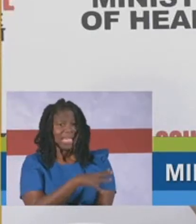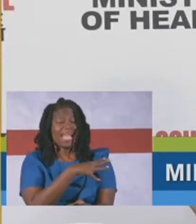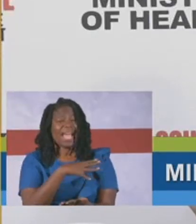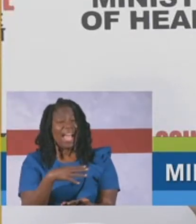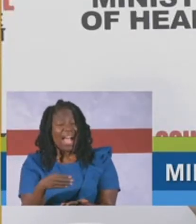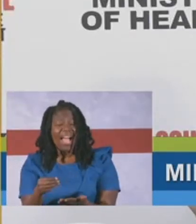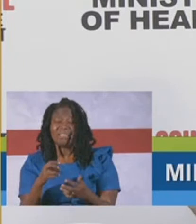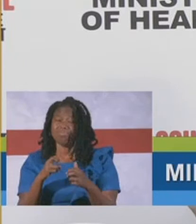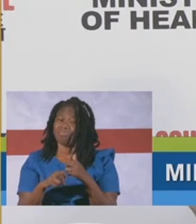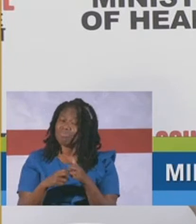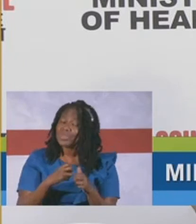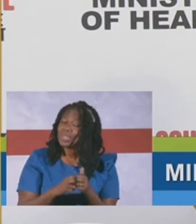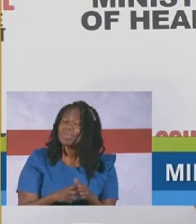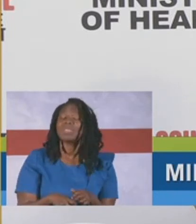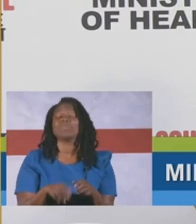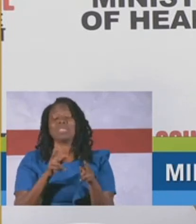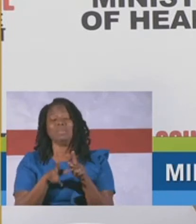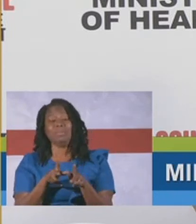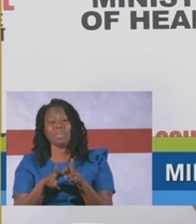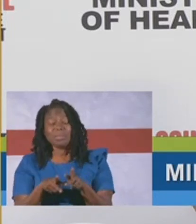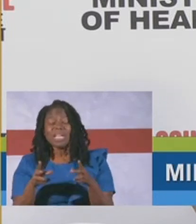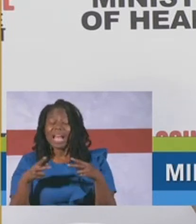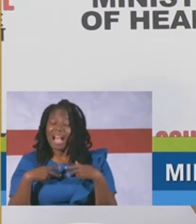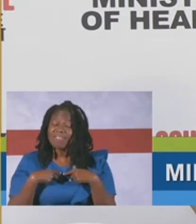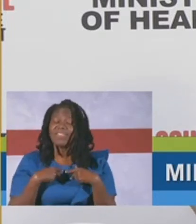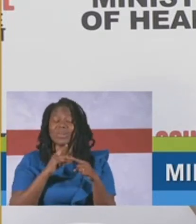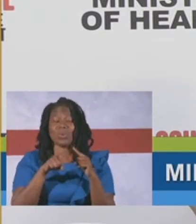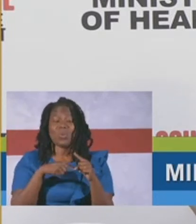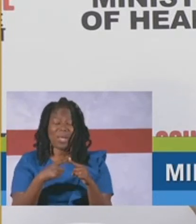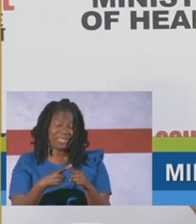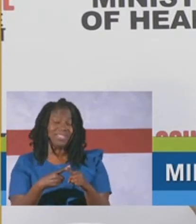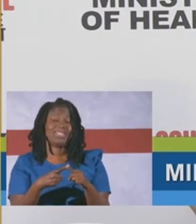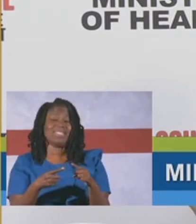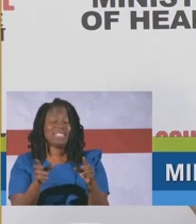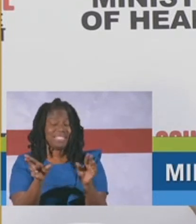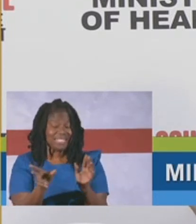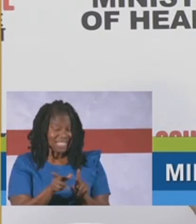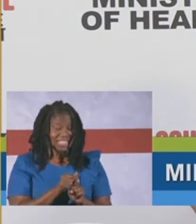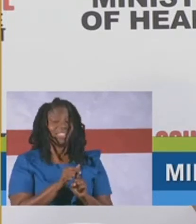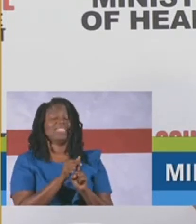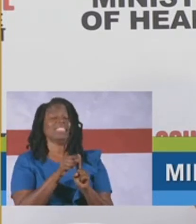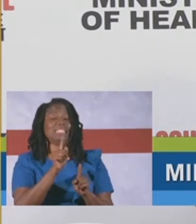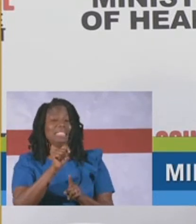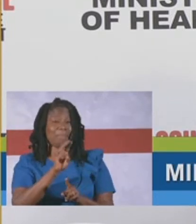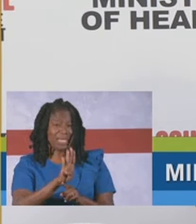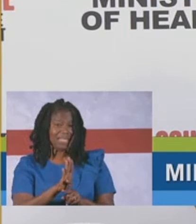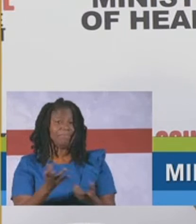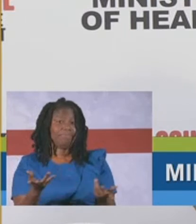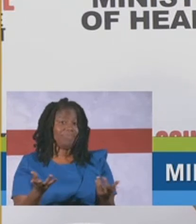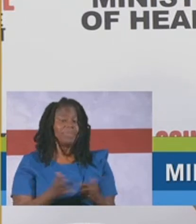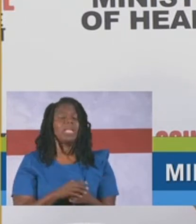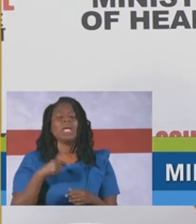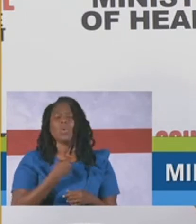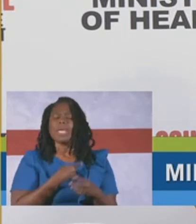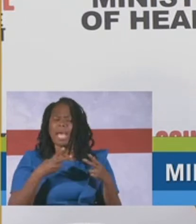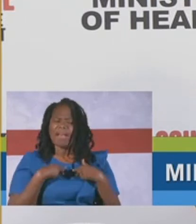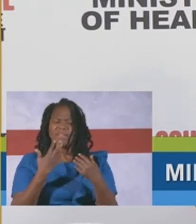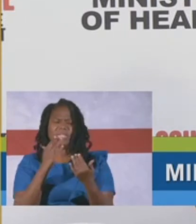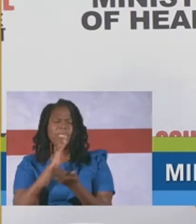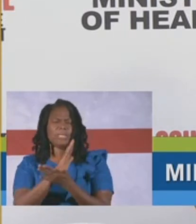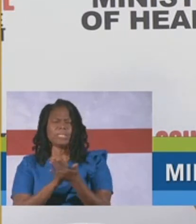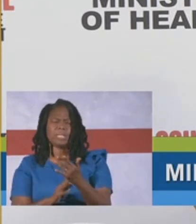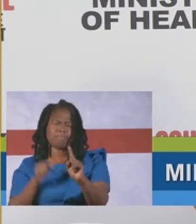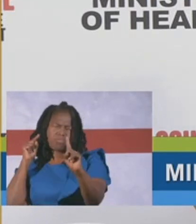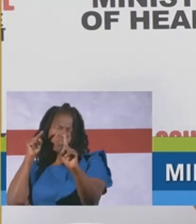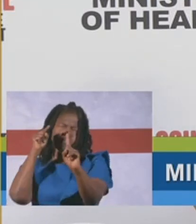TB. We have some targets to reach that have been set by WHO to end TB in different forms by